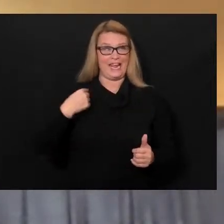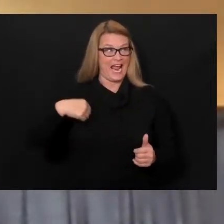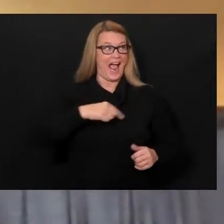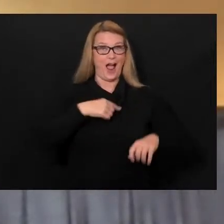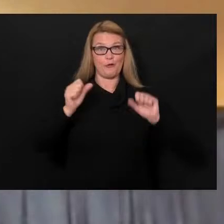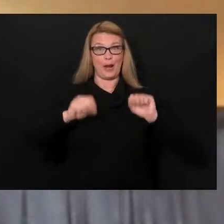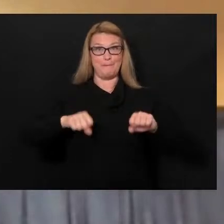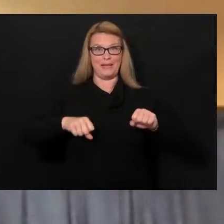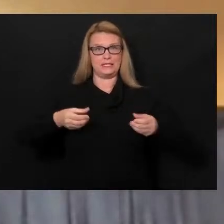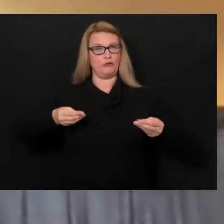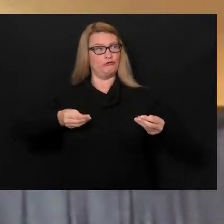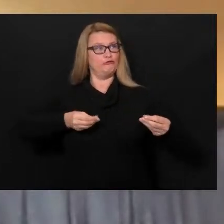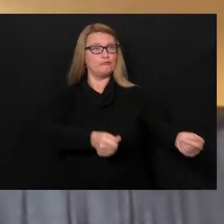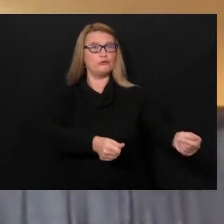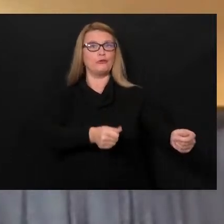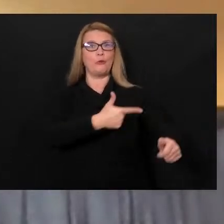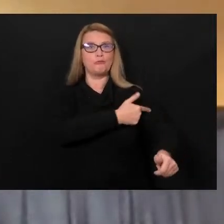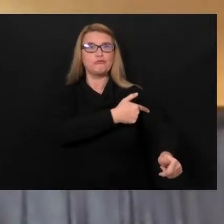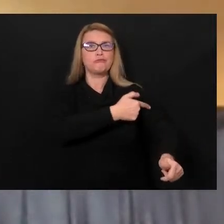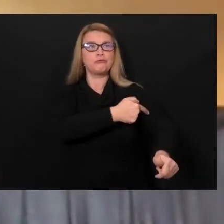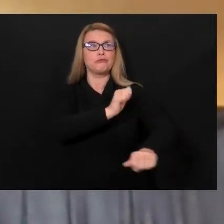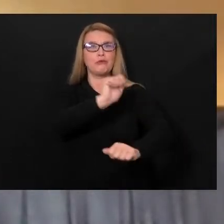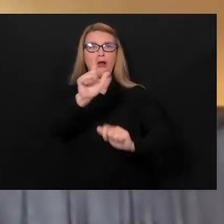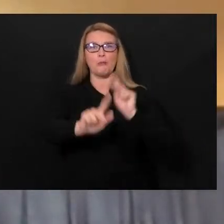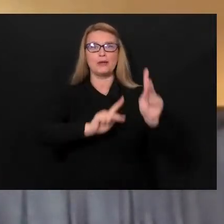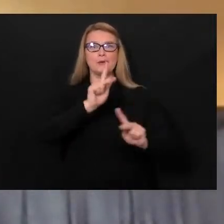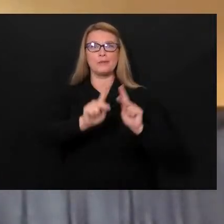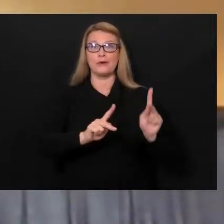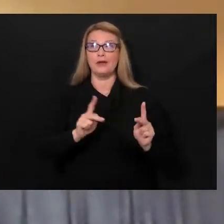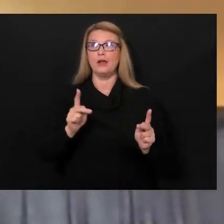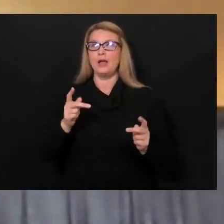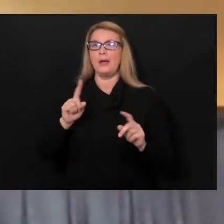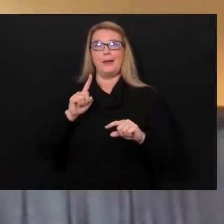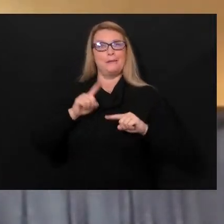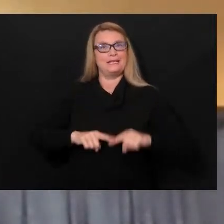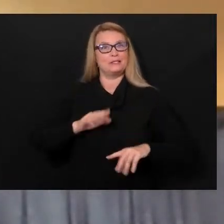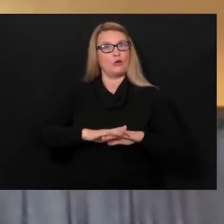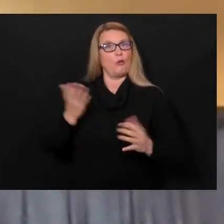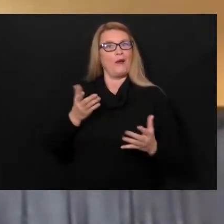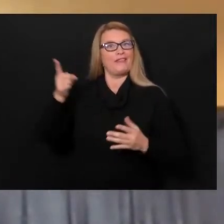to efficiently utilize all the vaccine that we're given. So we are